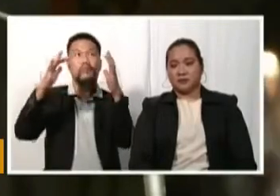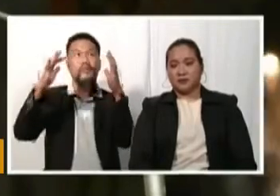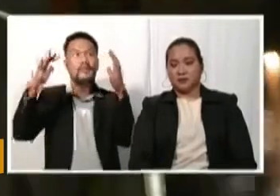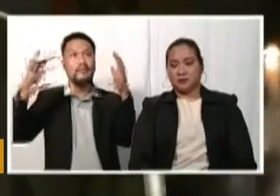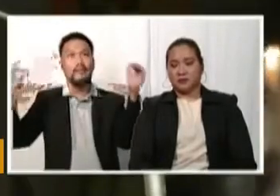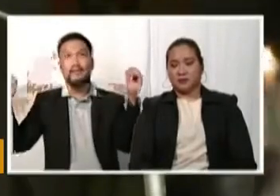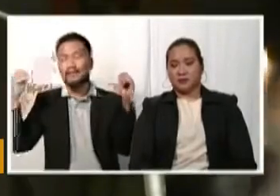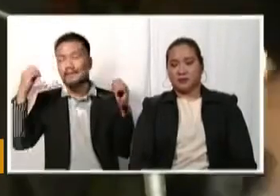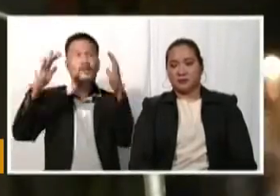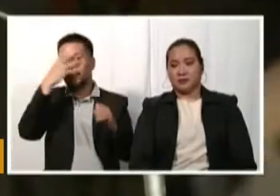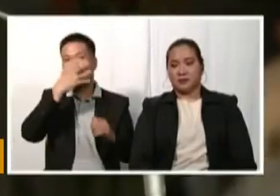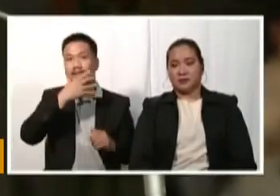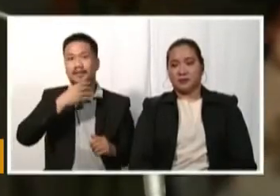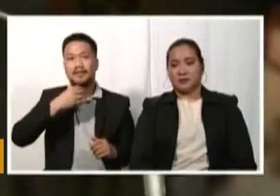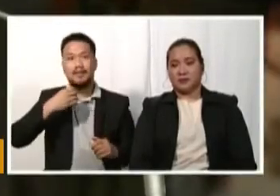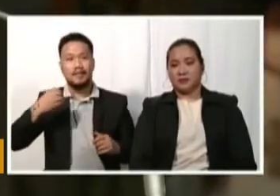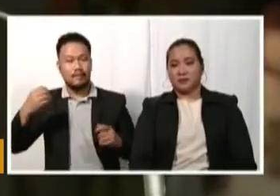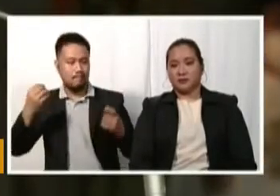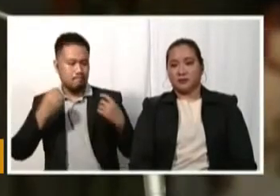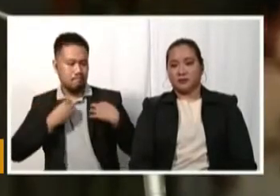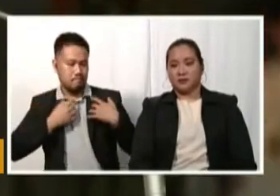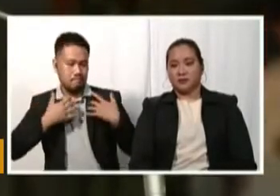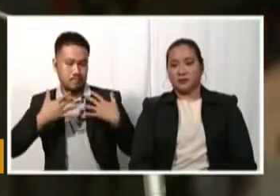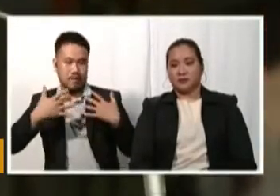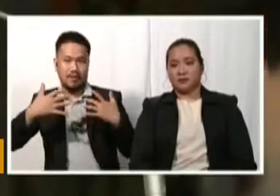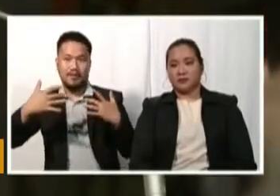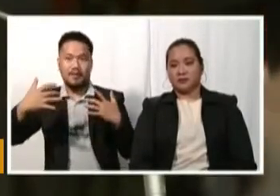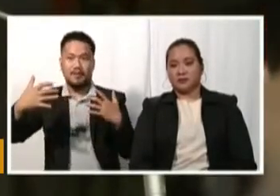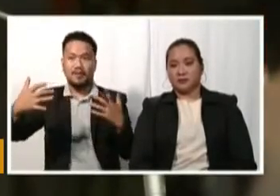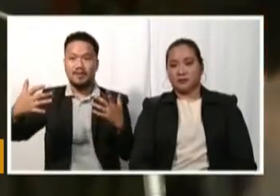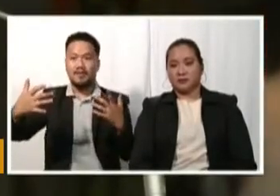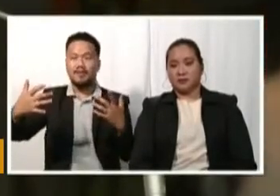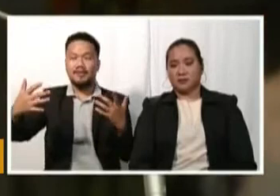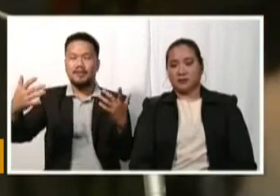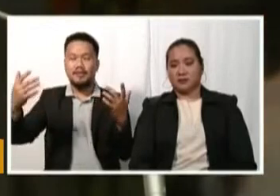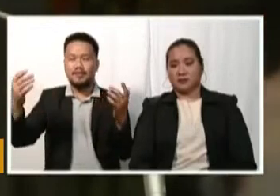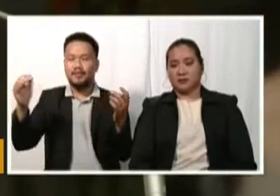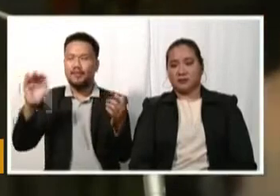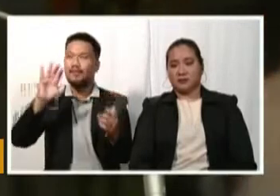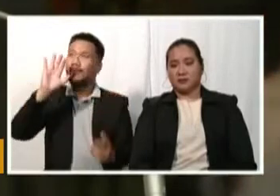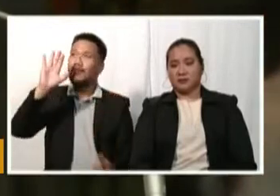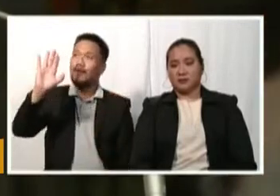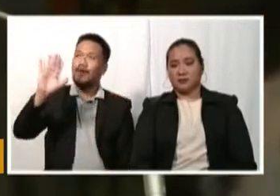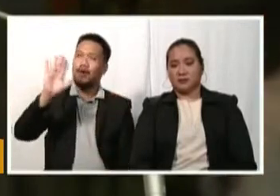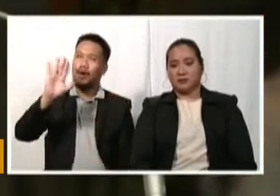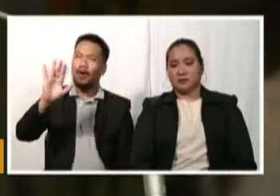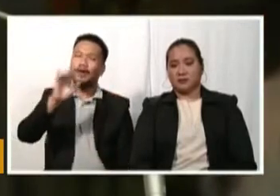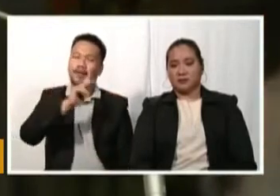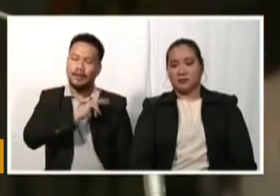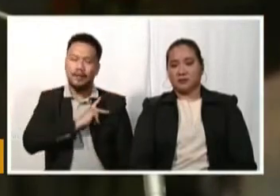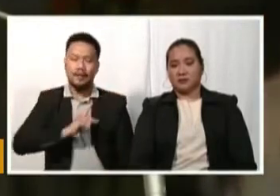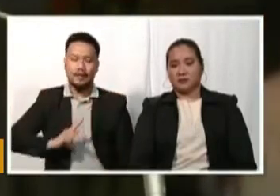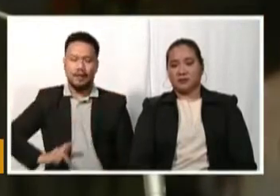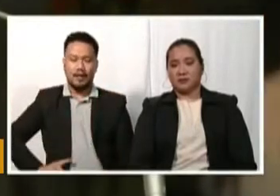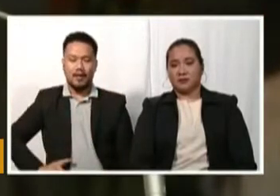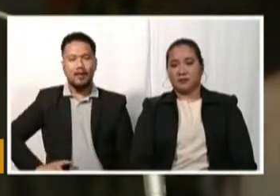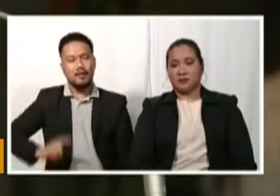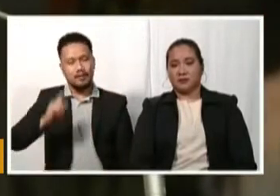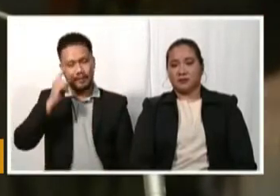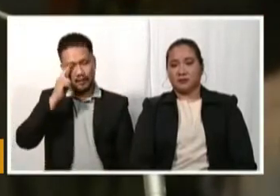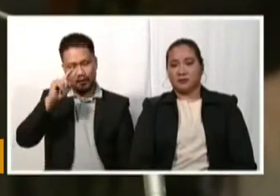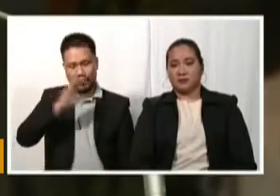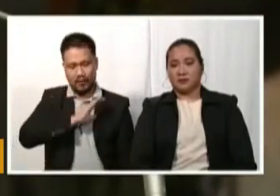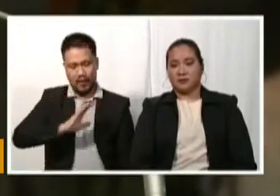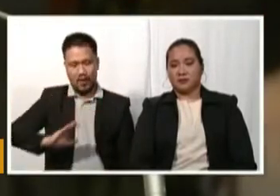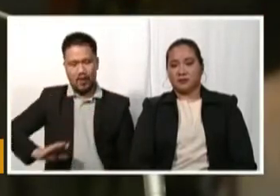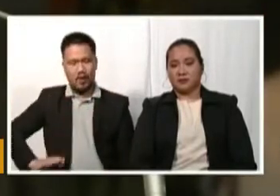splendor, radiant in the brightness of your King. For Christ